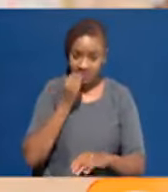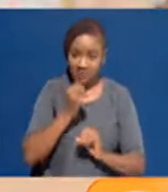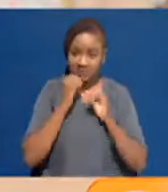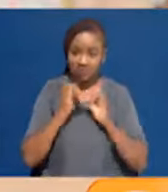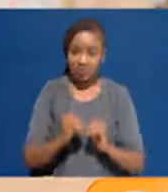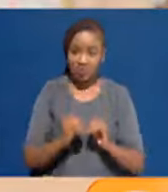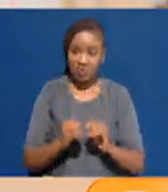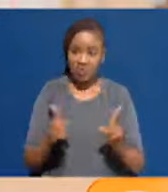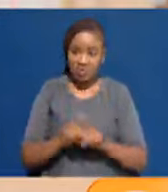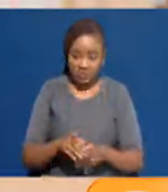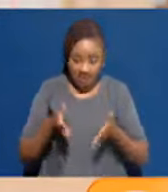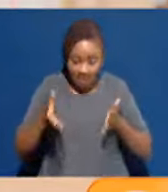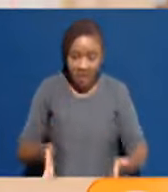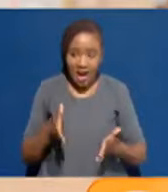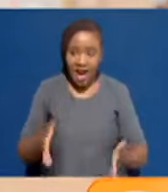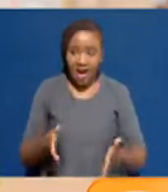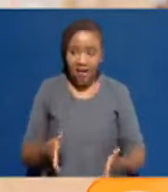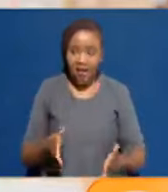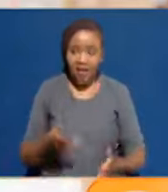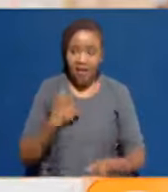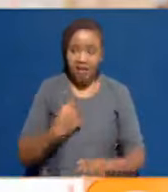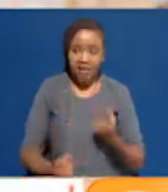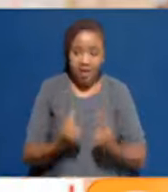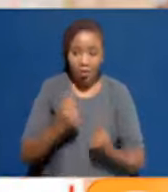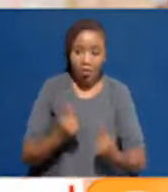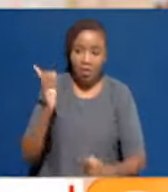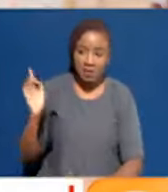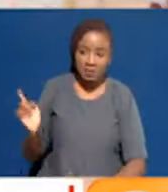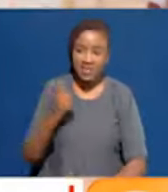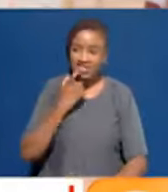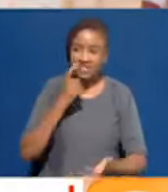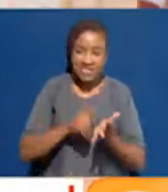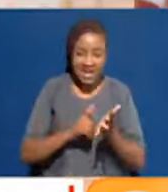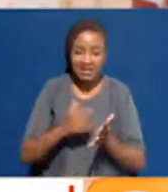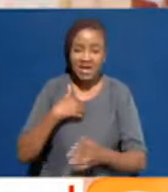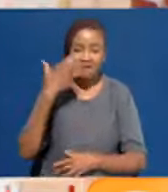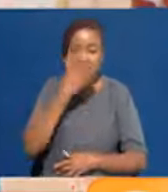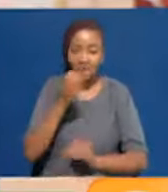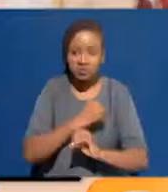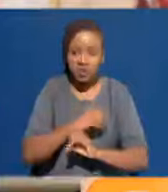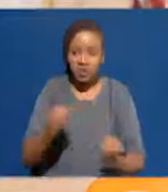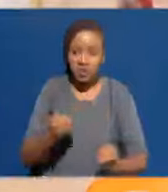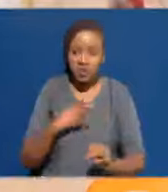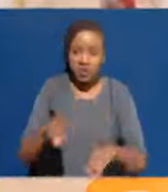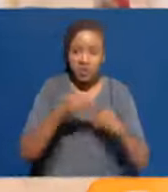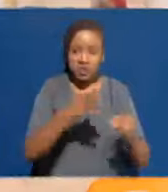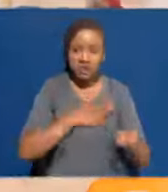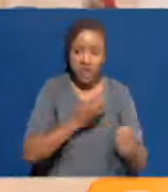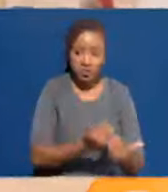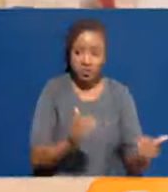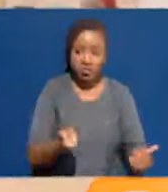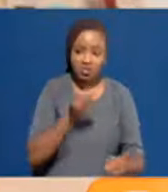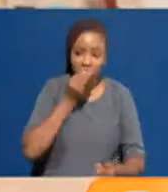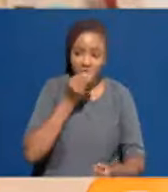chakula na saa hivi ninakwambia ndio nimetoka kupika hii mchele nyeupe yenye haina mafuta. Napelekea watoto wangu wa kule.